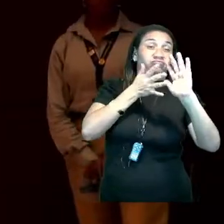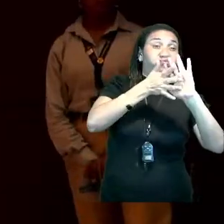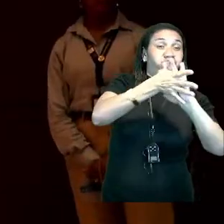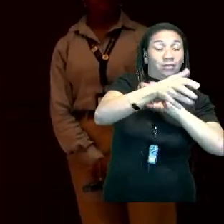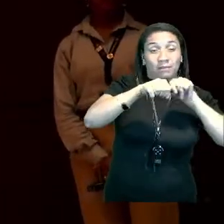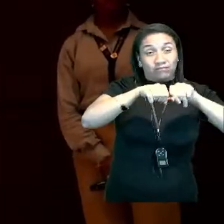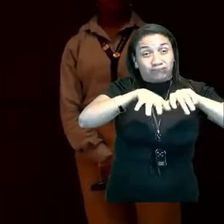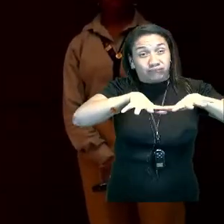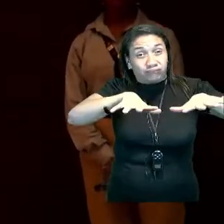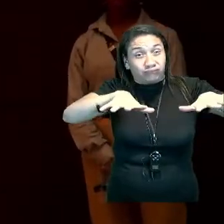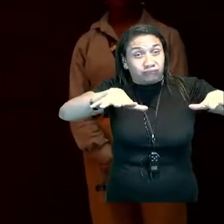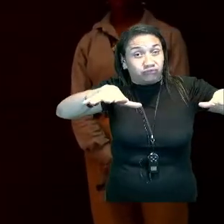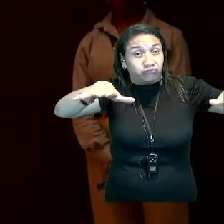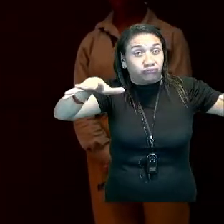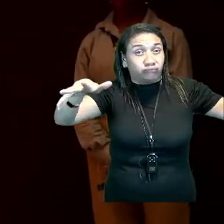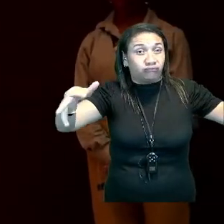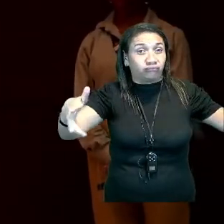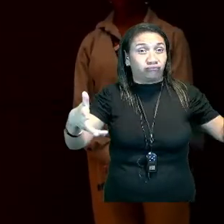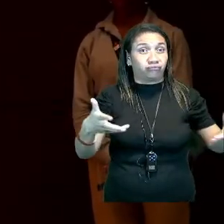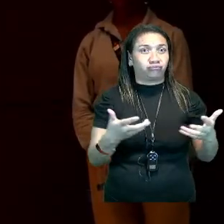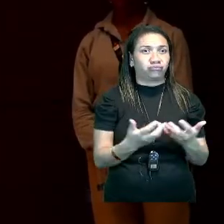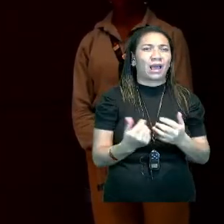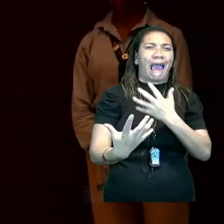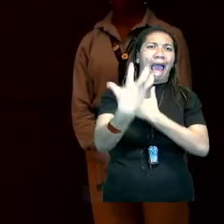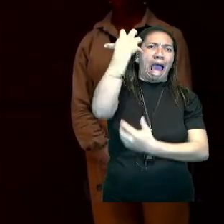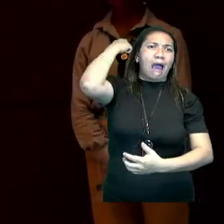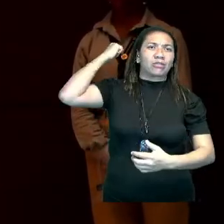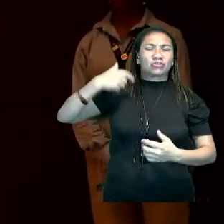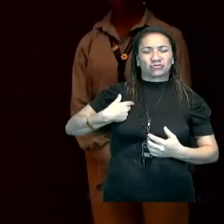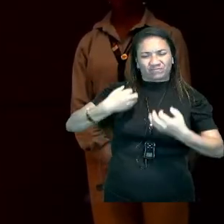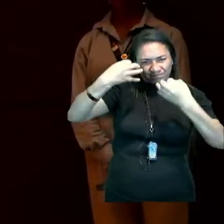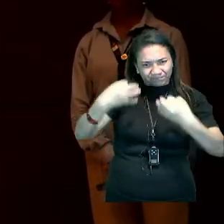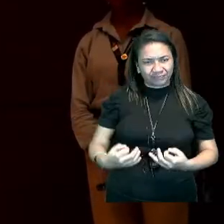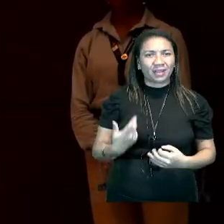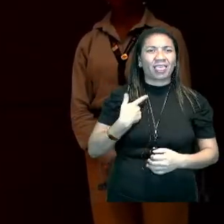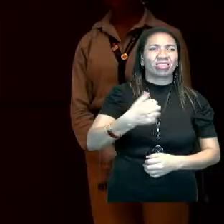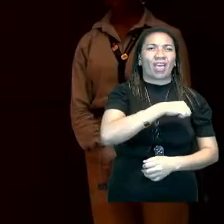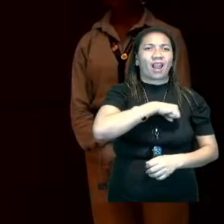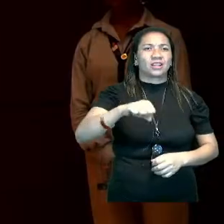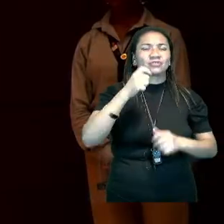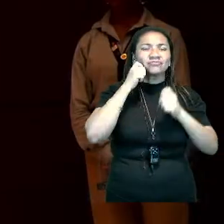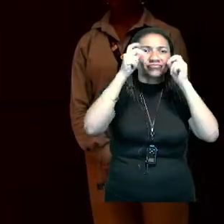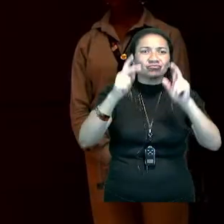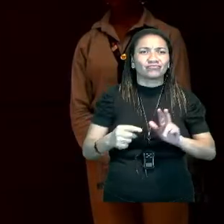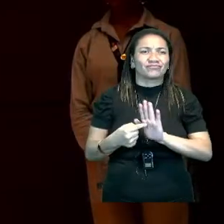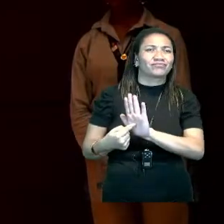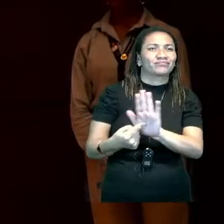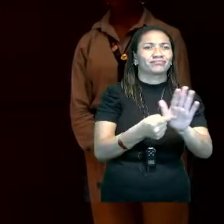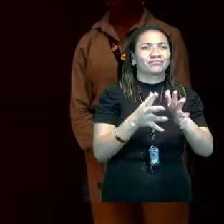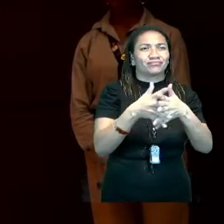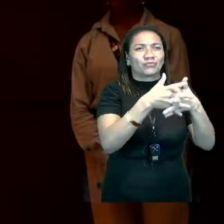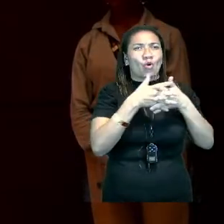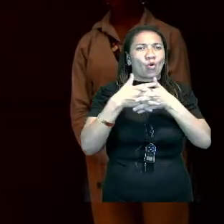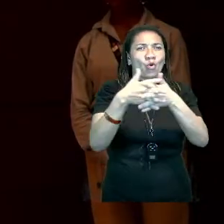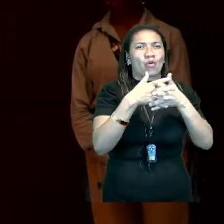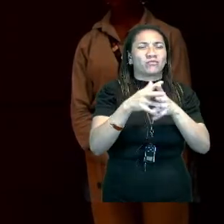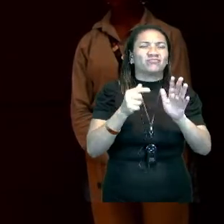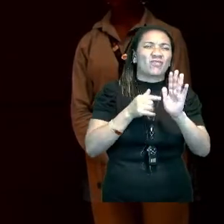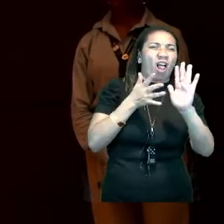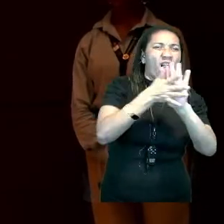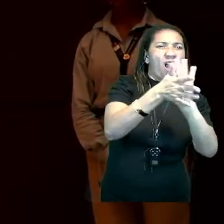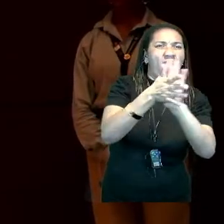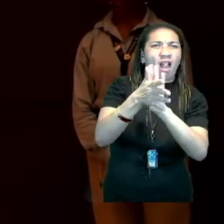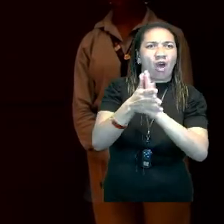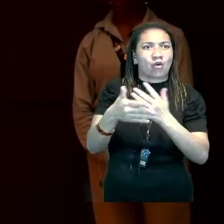has offered for the world and to connect to the realities that she had to live in the defense of civil rights in the U.S. And it is